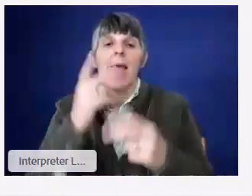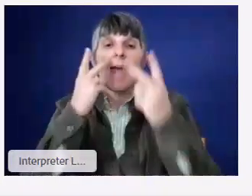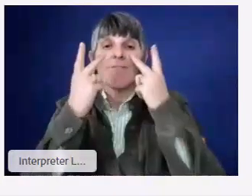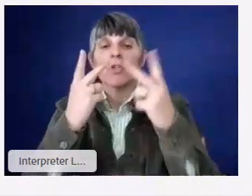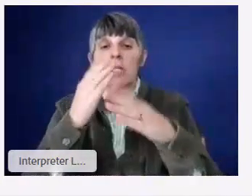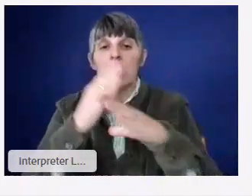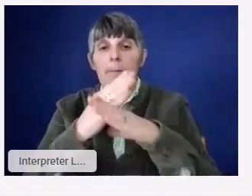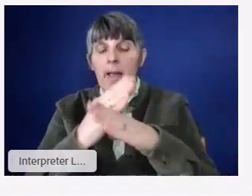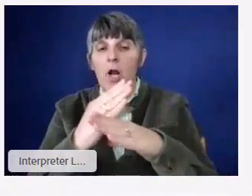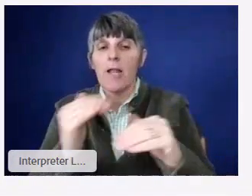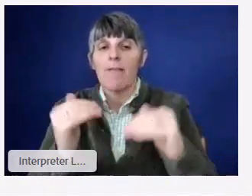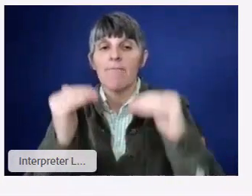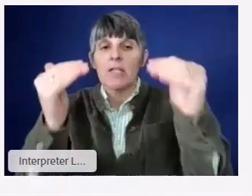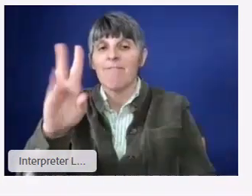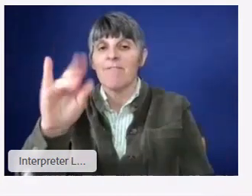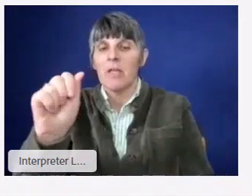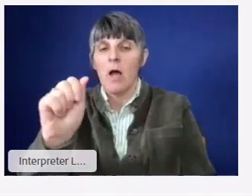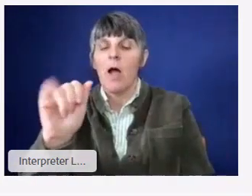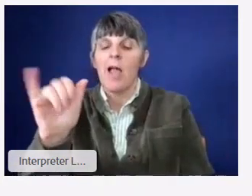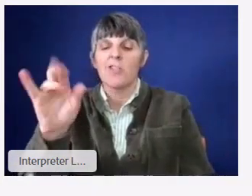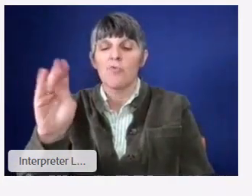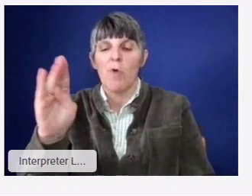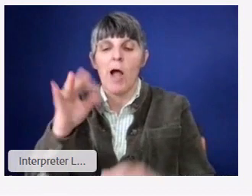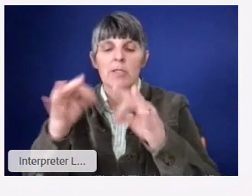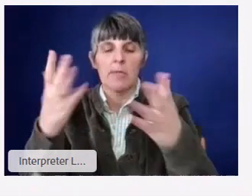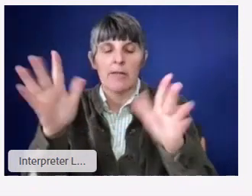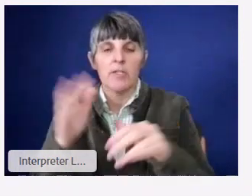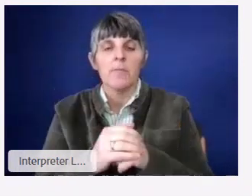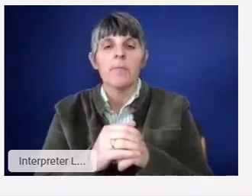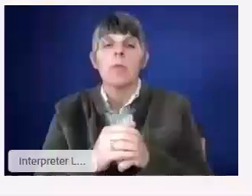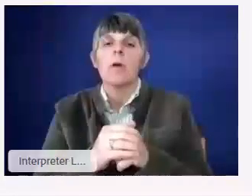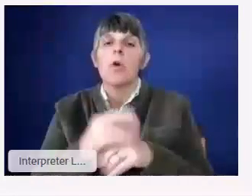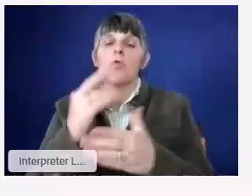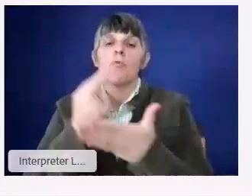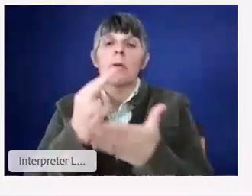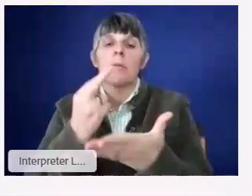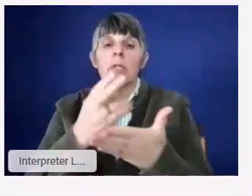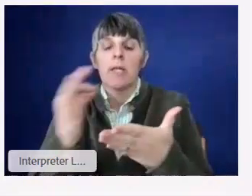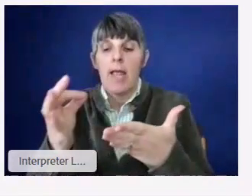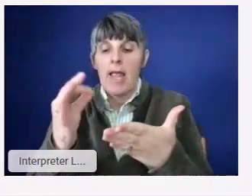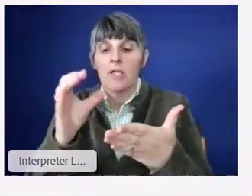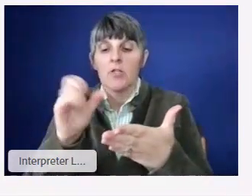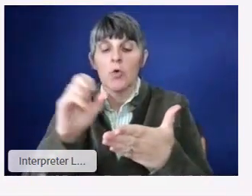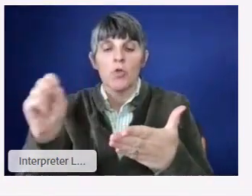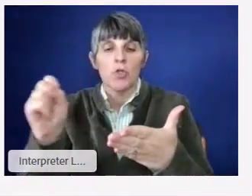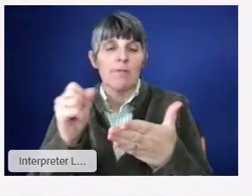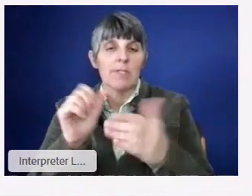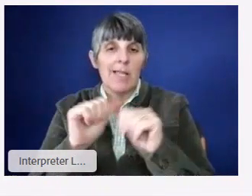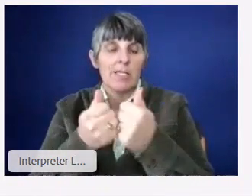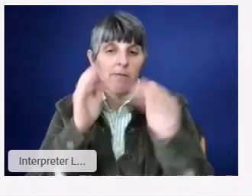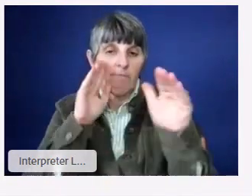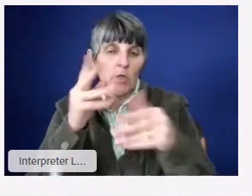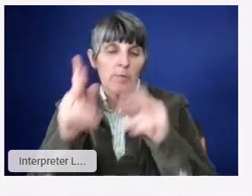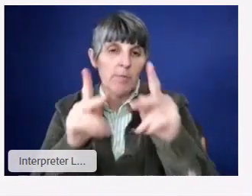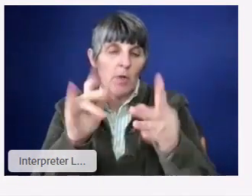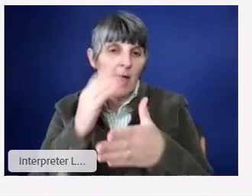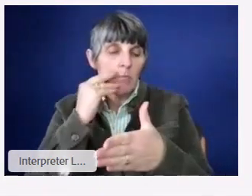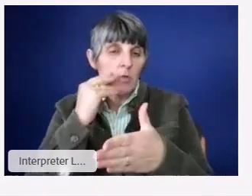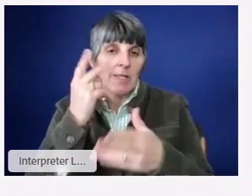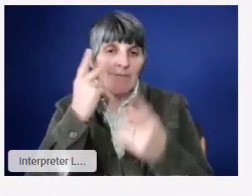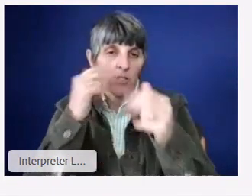Advancement, or VIA, Rob talked about that one, which is a rehabilitation and social services agency committed to people who are experiencing vision